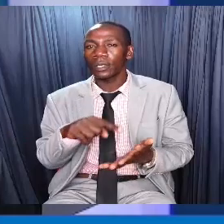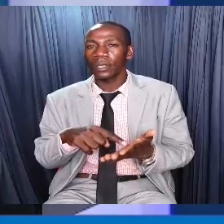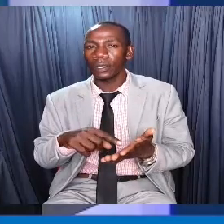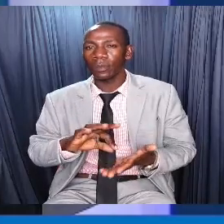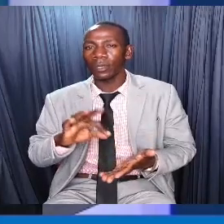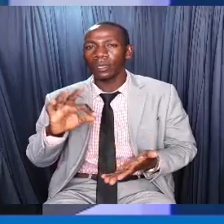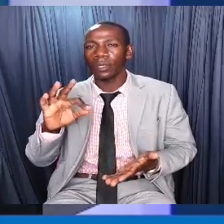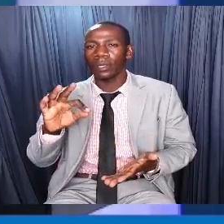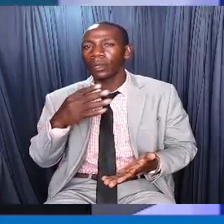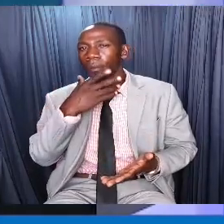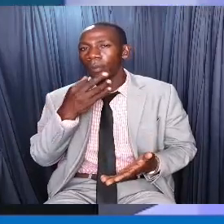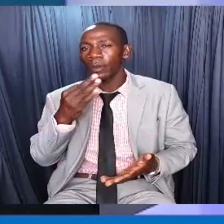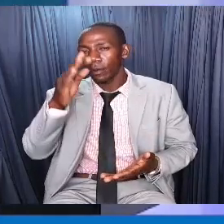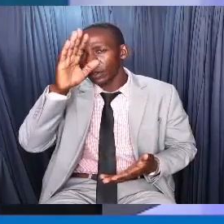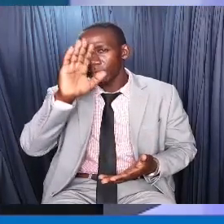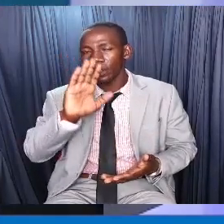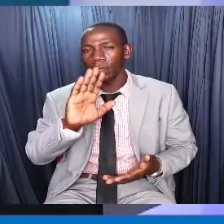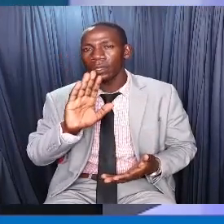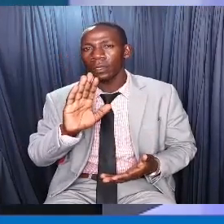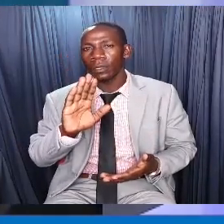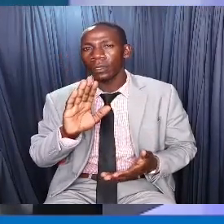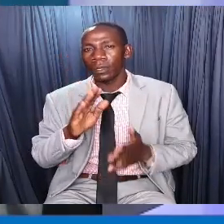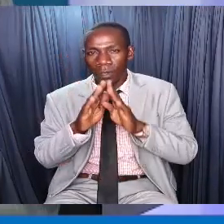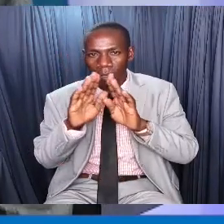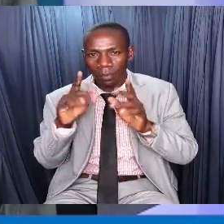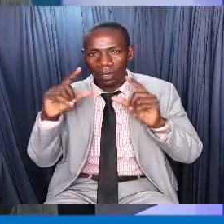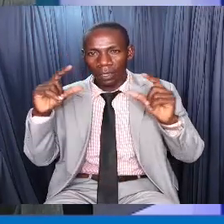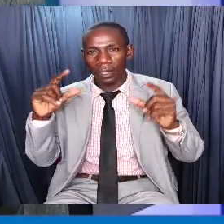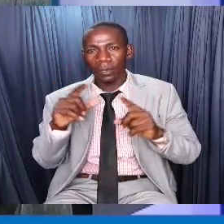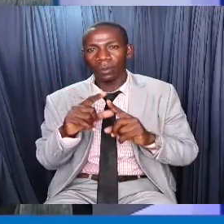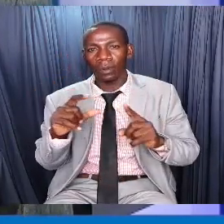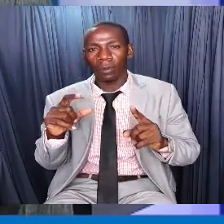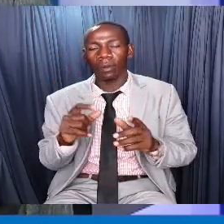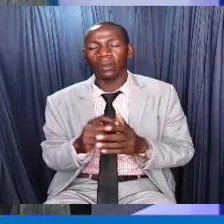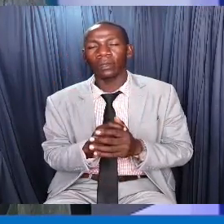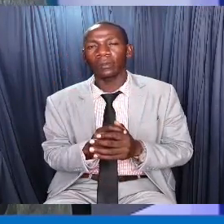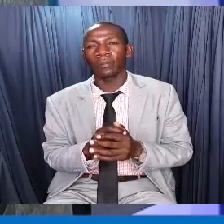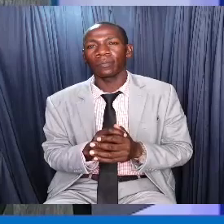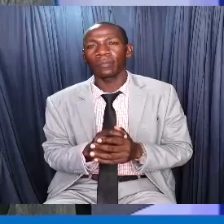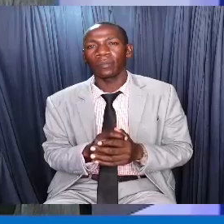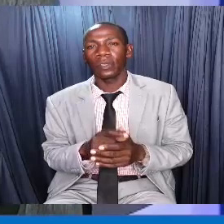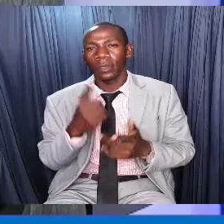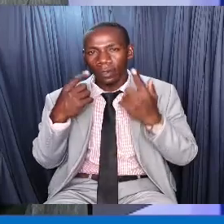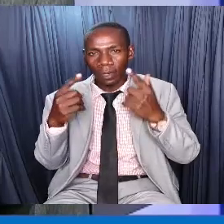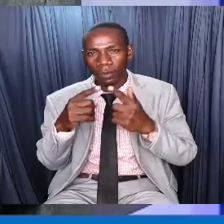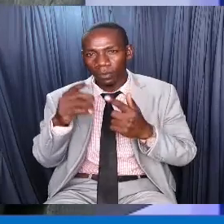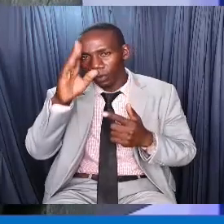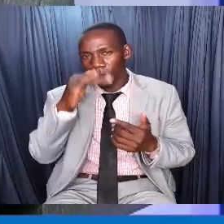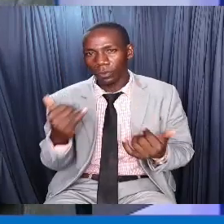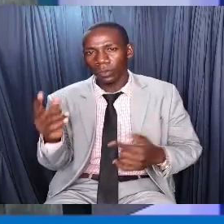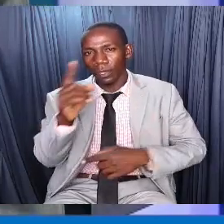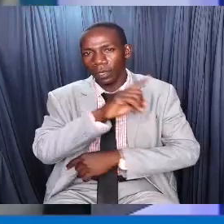why I say this spirit. Tumishi wa Mungu. The servant of God. Amefunuliwa neno kubwa sana. Has been revealed for a very great matter. Tumlilie Mungu leo. Cry to God